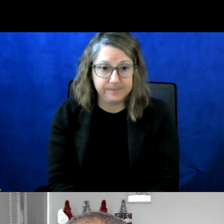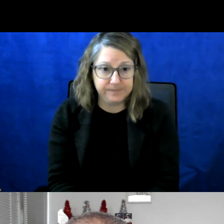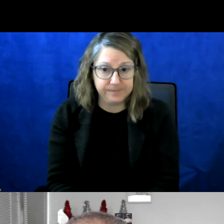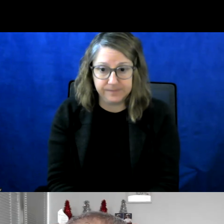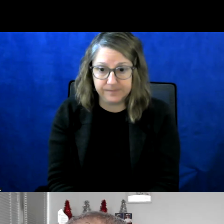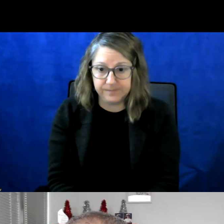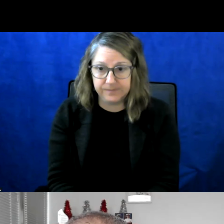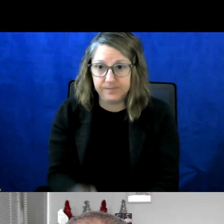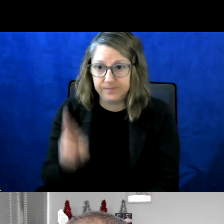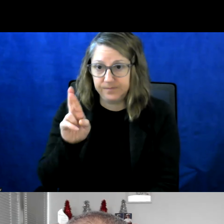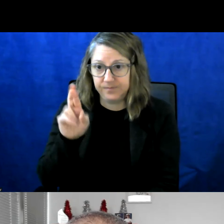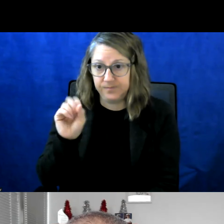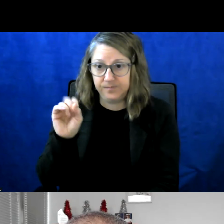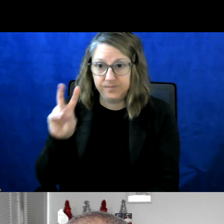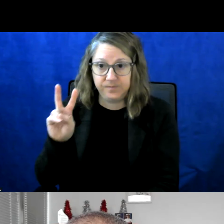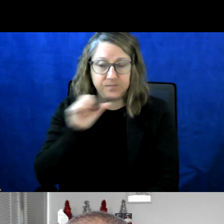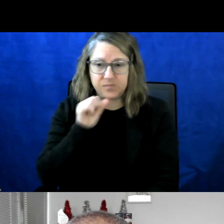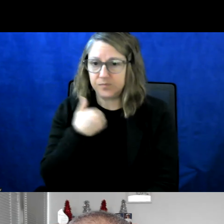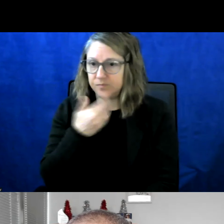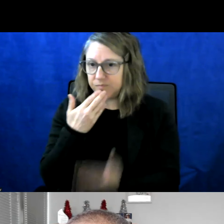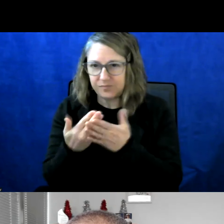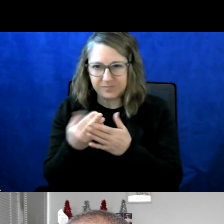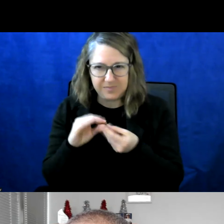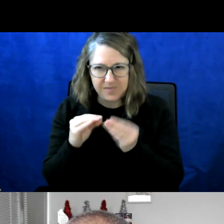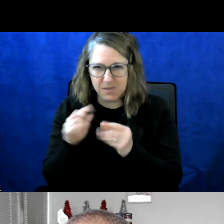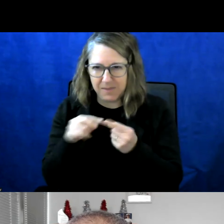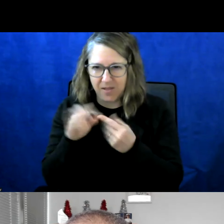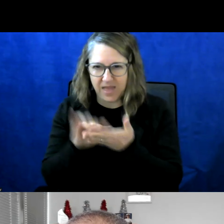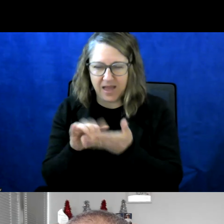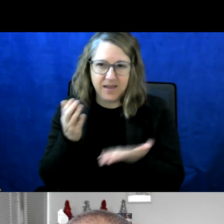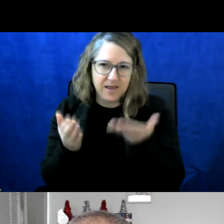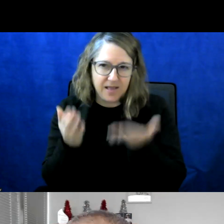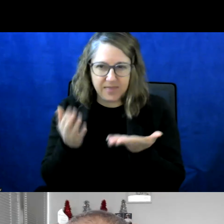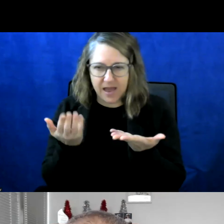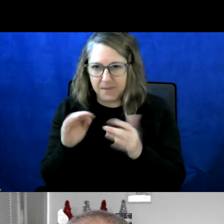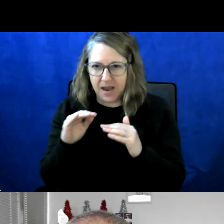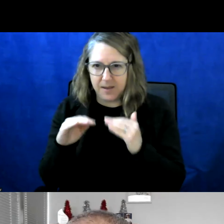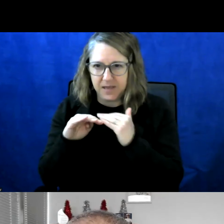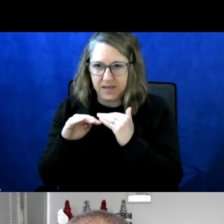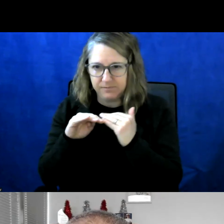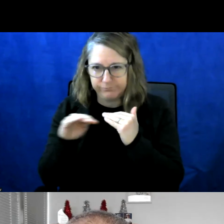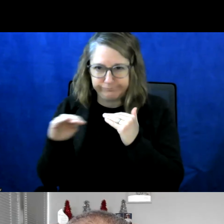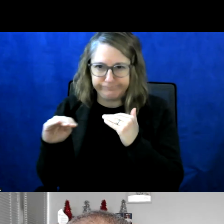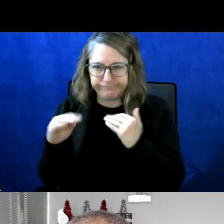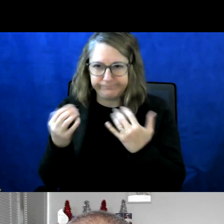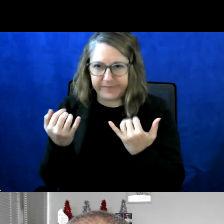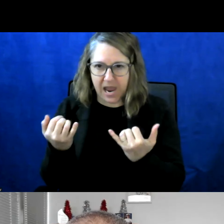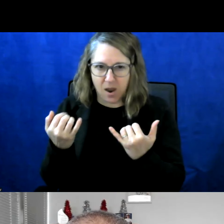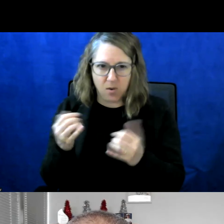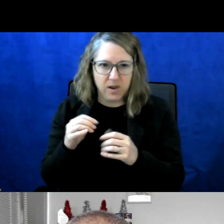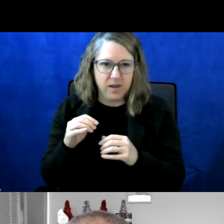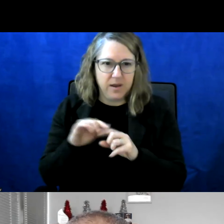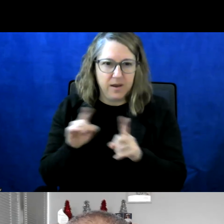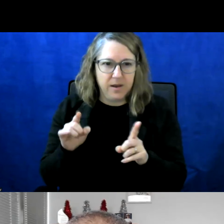RSV, we don't have as good data. That in general might be leveling off right now, peaking a little bit in general. But